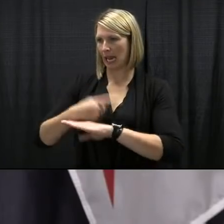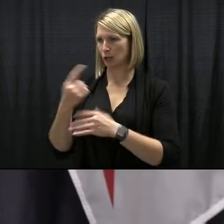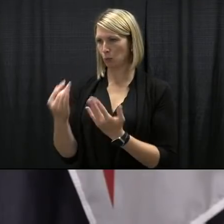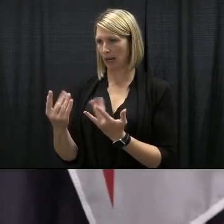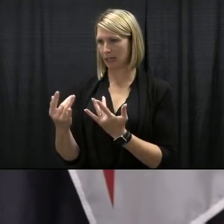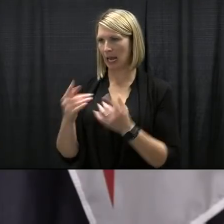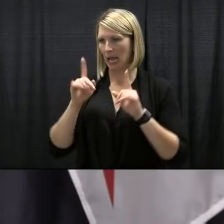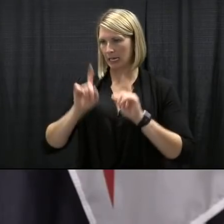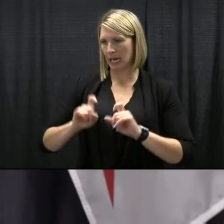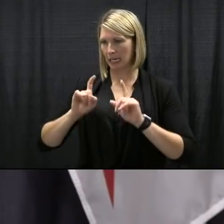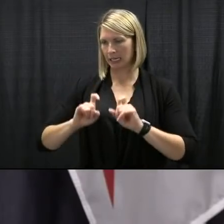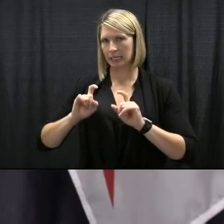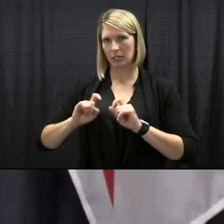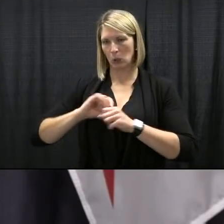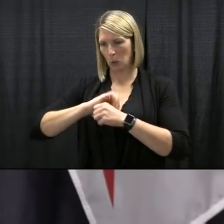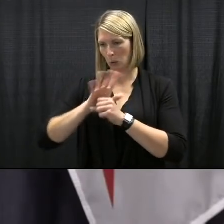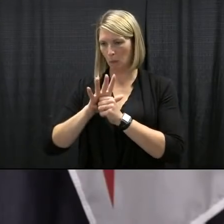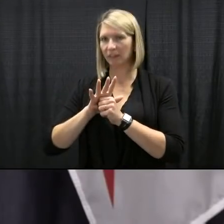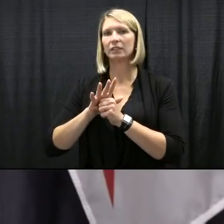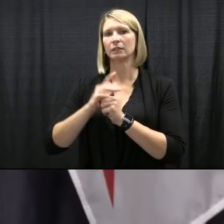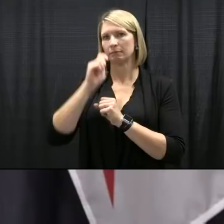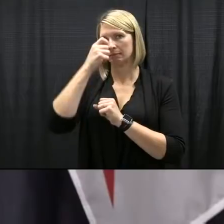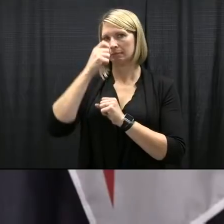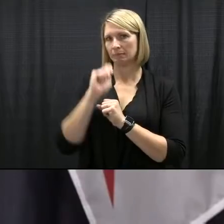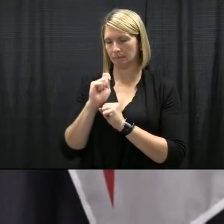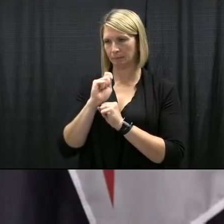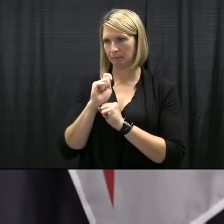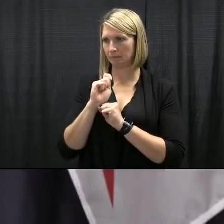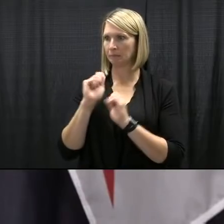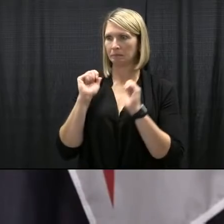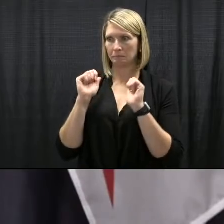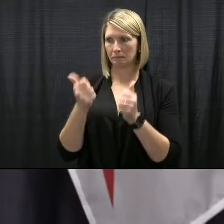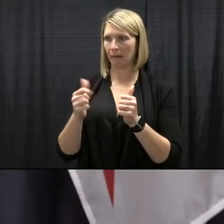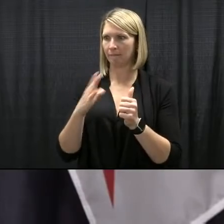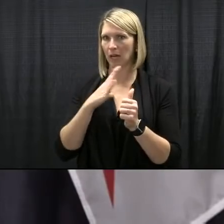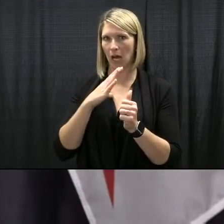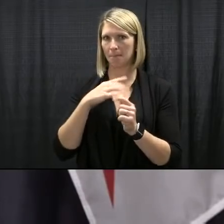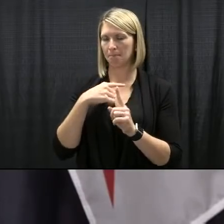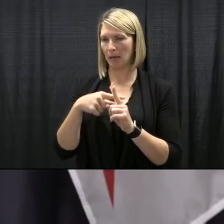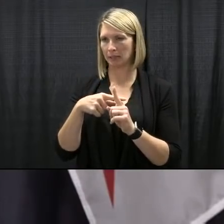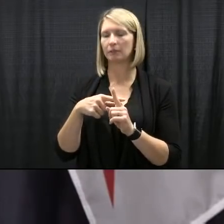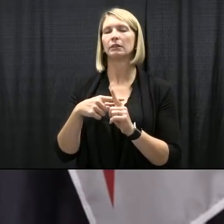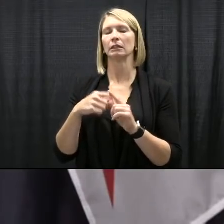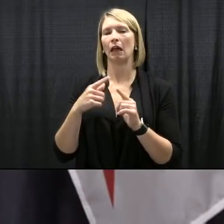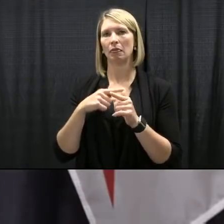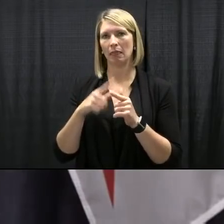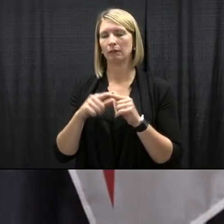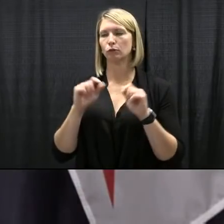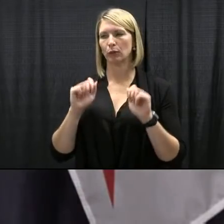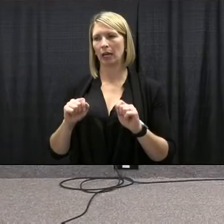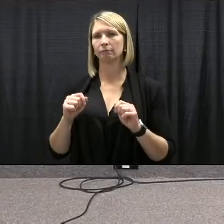of private visitation is still open if that's where the funeral home are comfortable going.